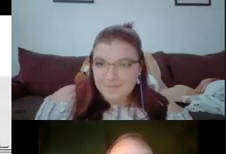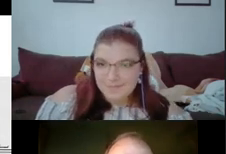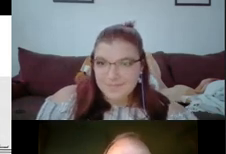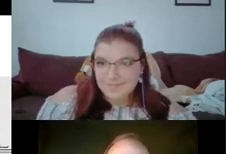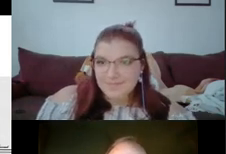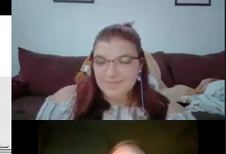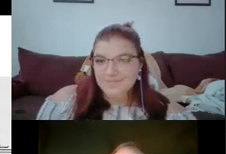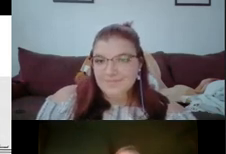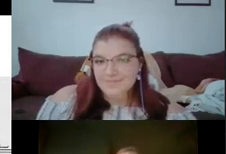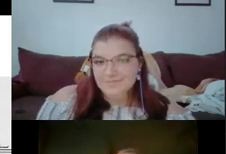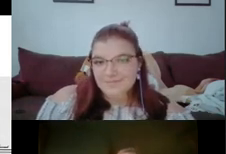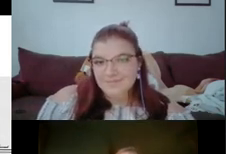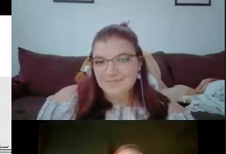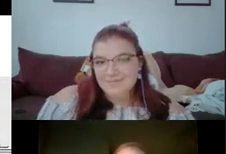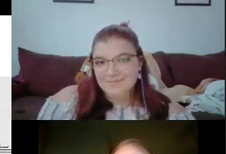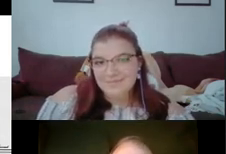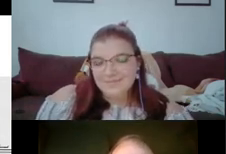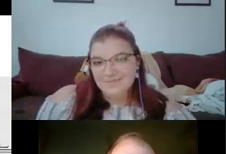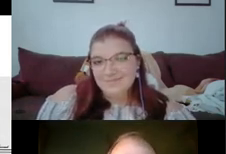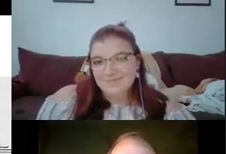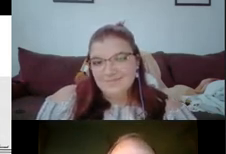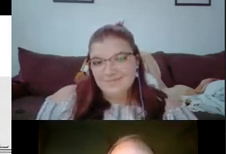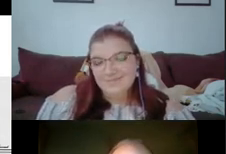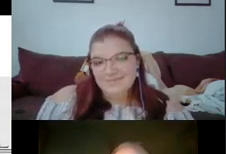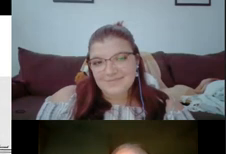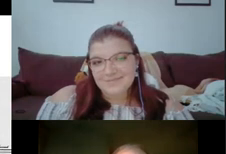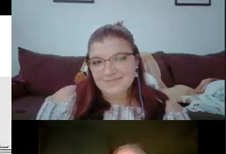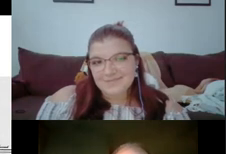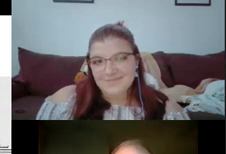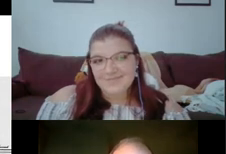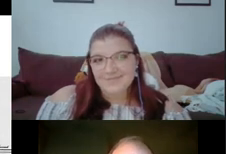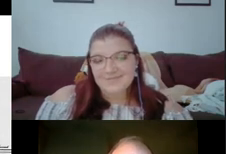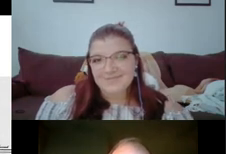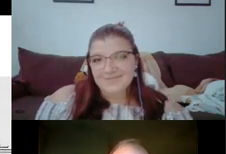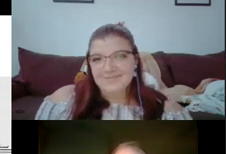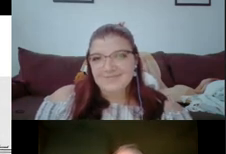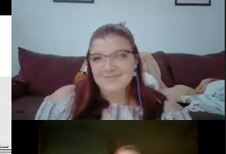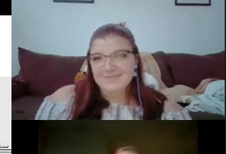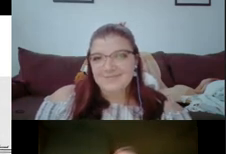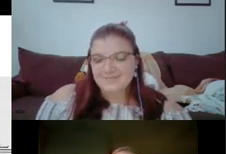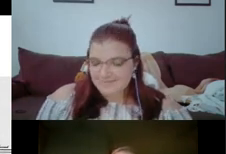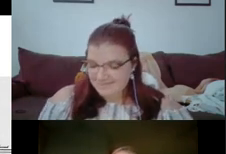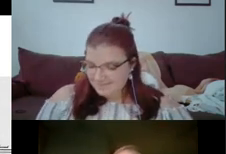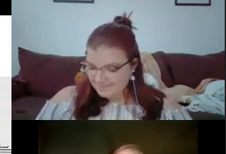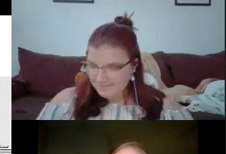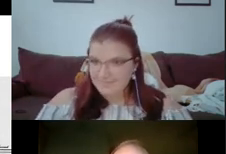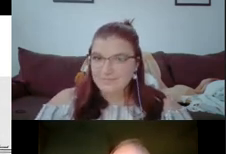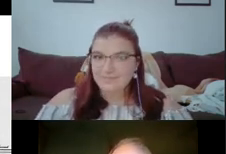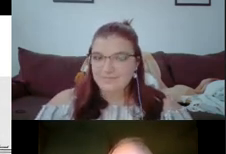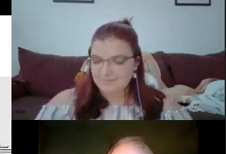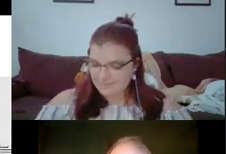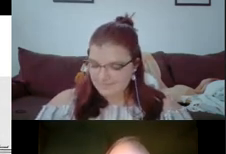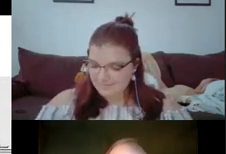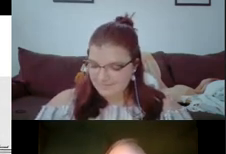you look here, you see the two wings that money that was procured by hook or by